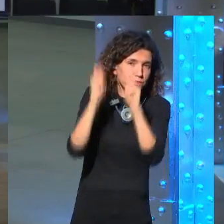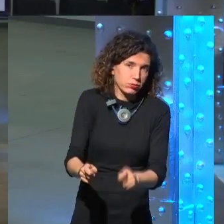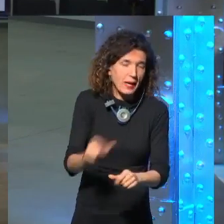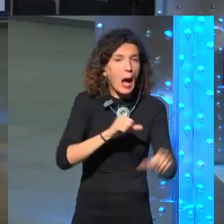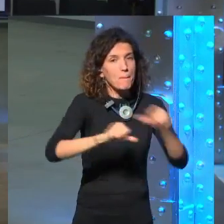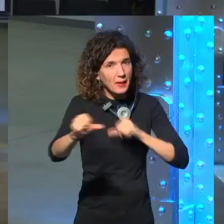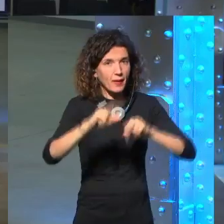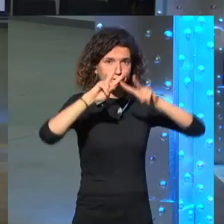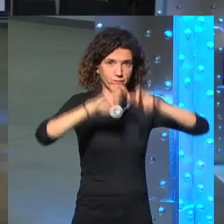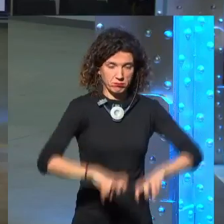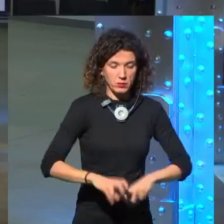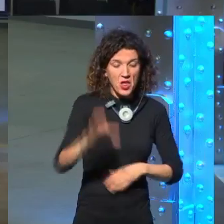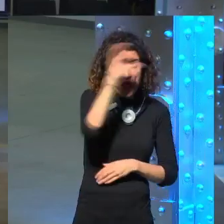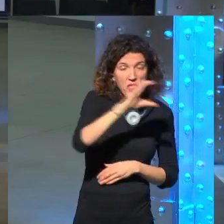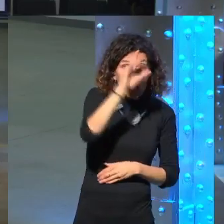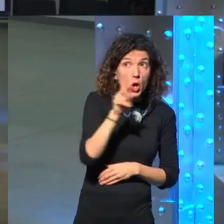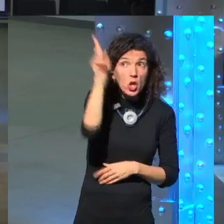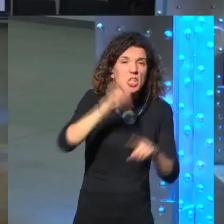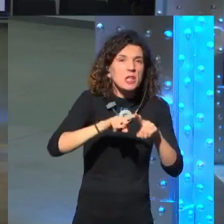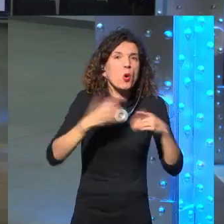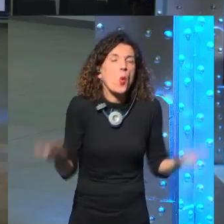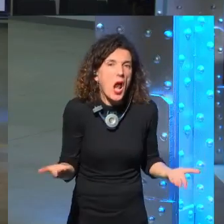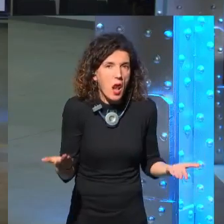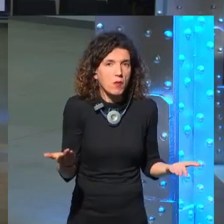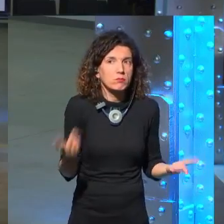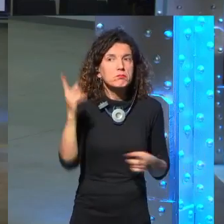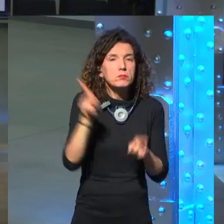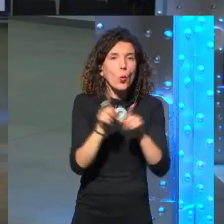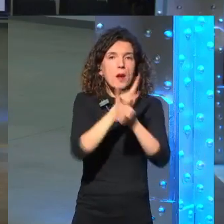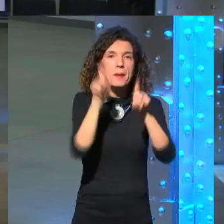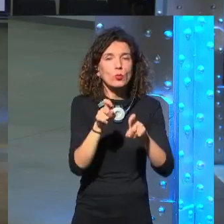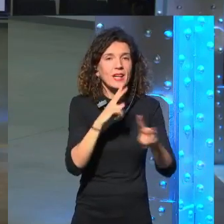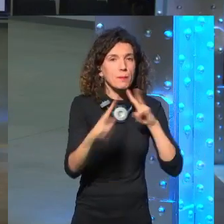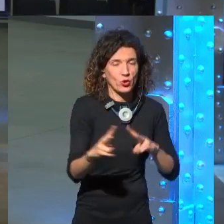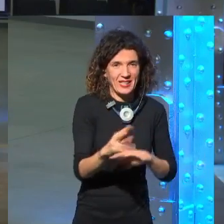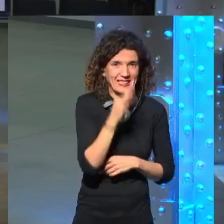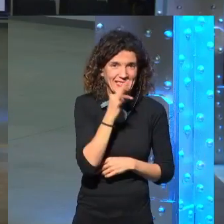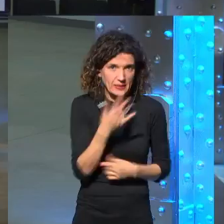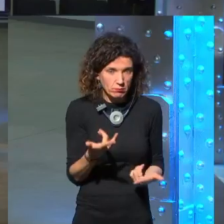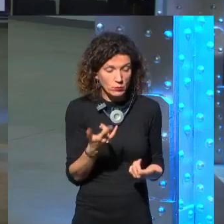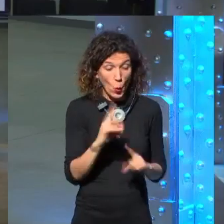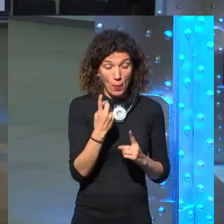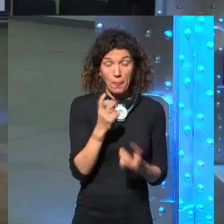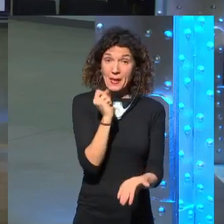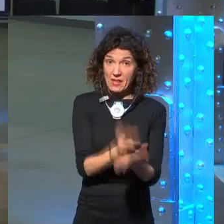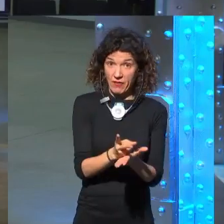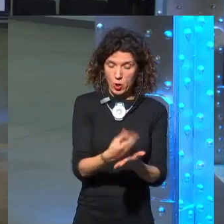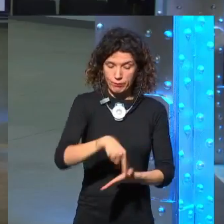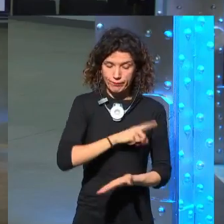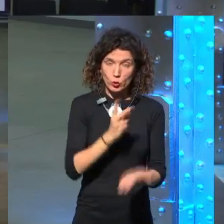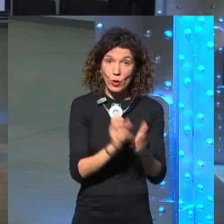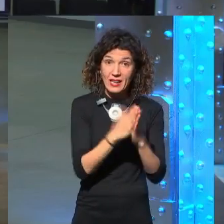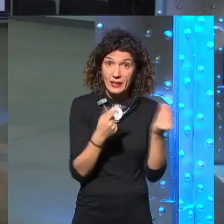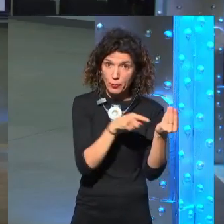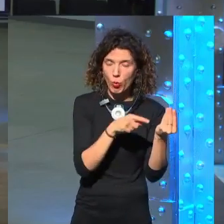and what sort of influence it would have on our universe? So one of the strands in this book is also looking at a